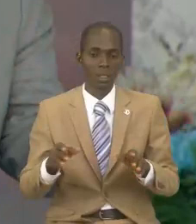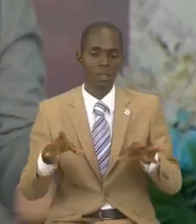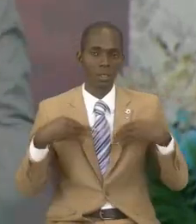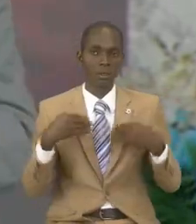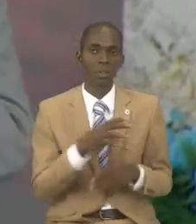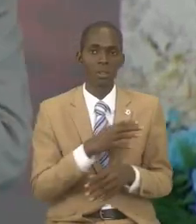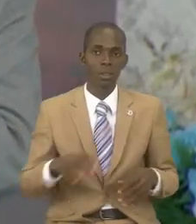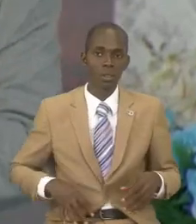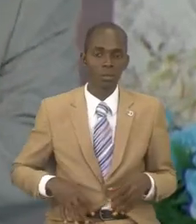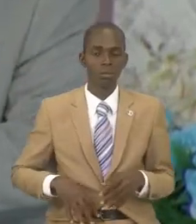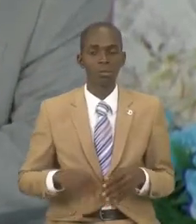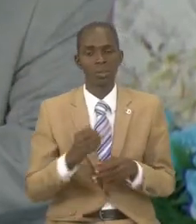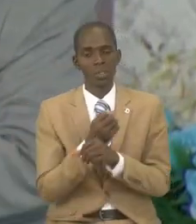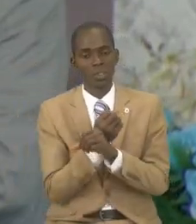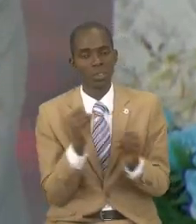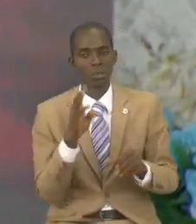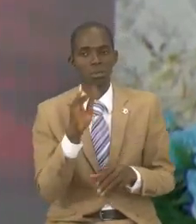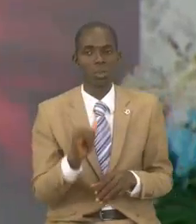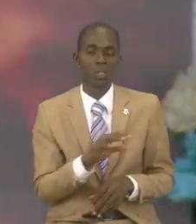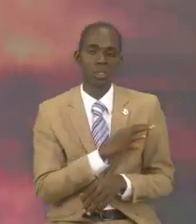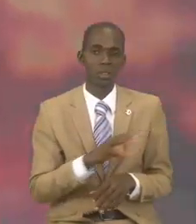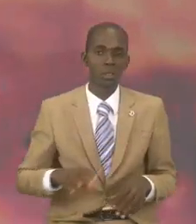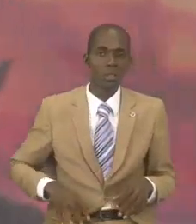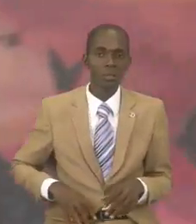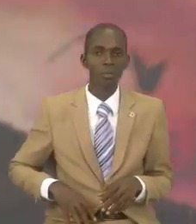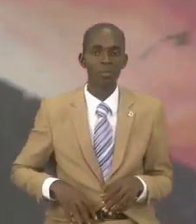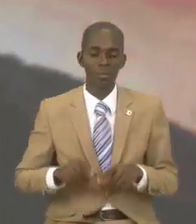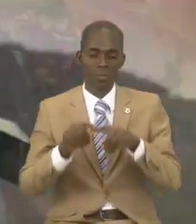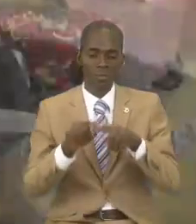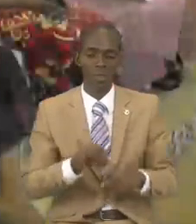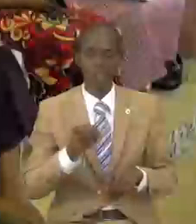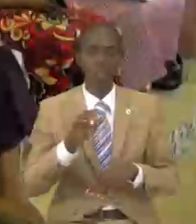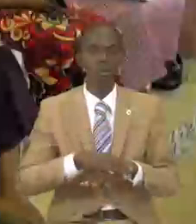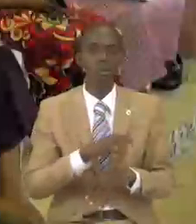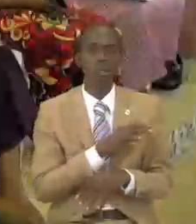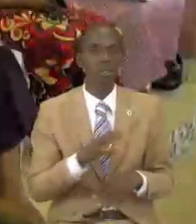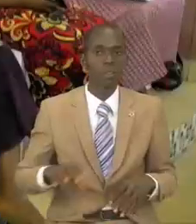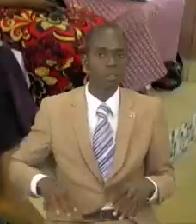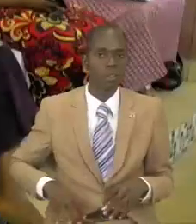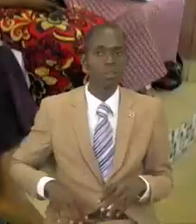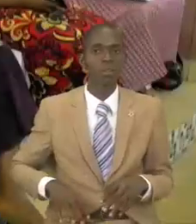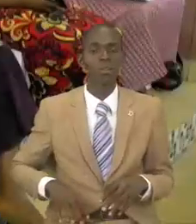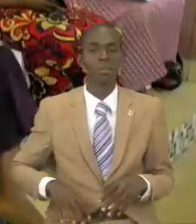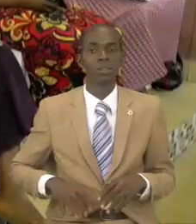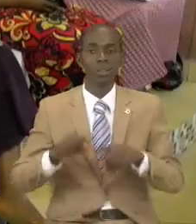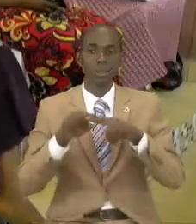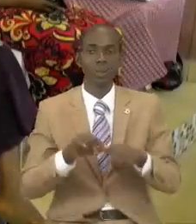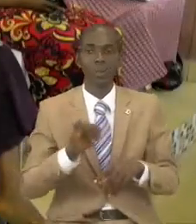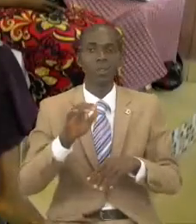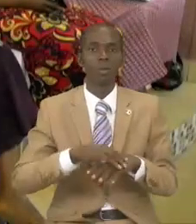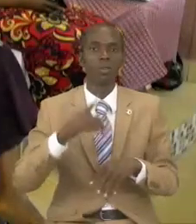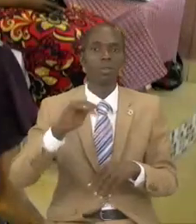converted by Christ, leaning on Christ, depending on the grace of